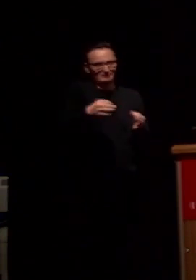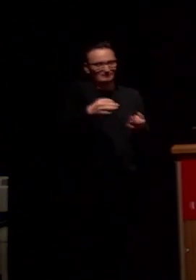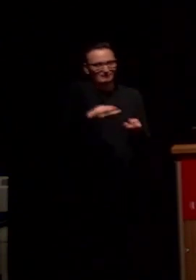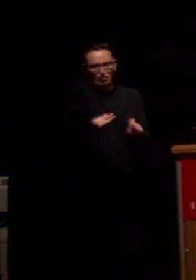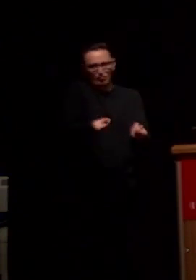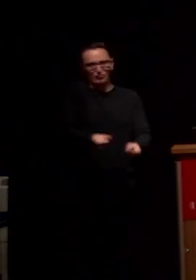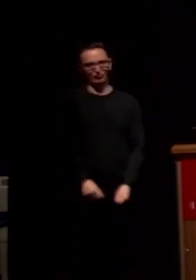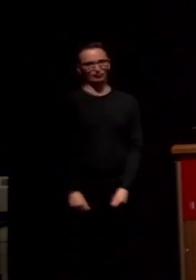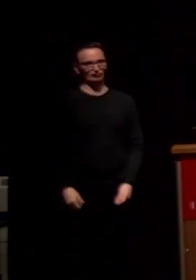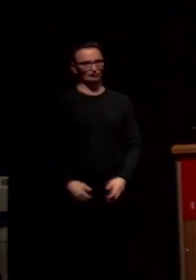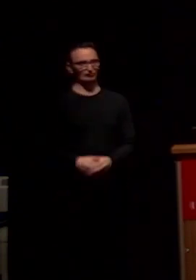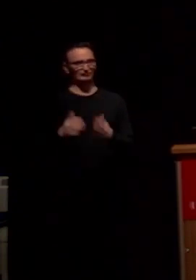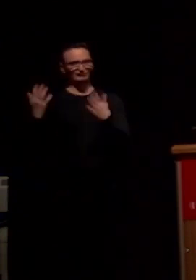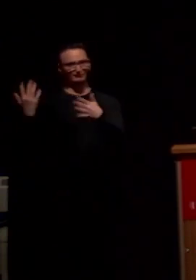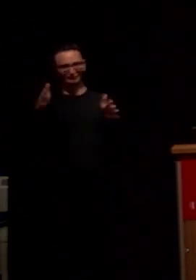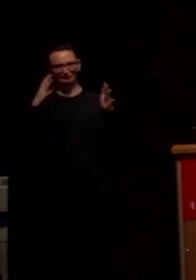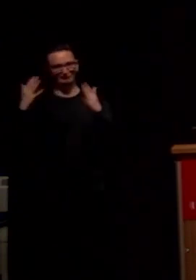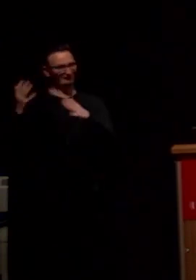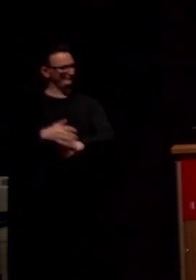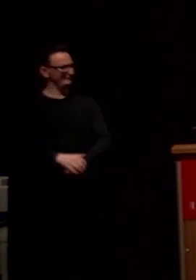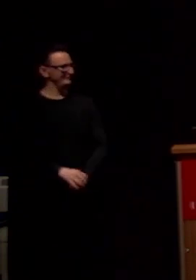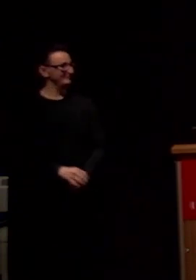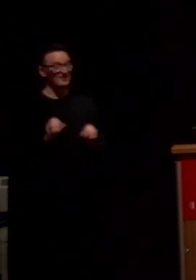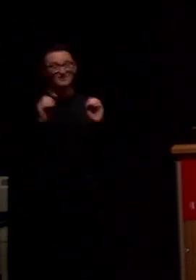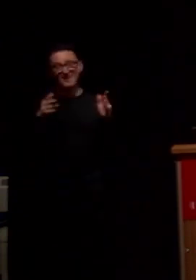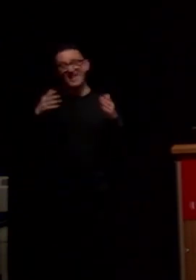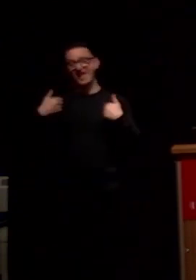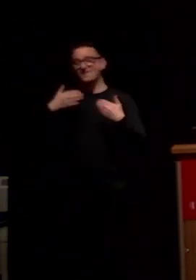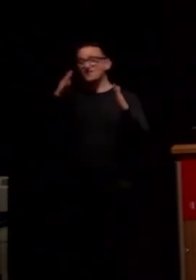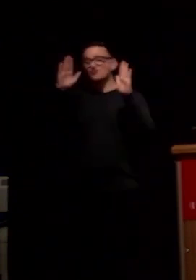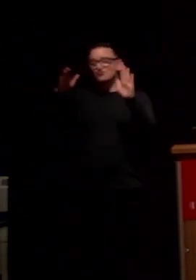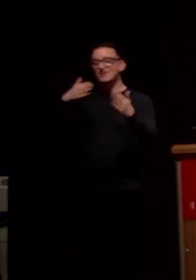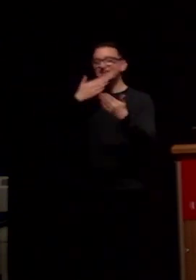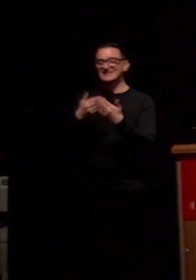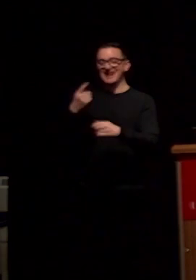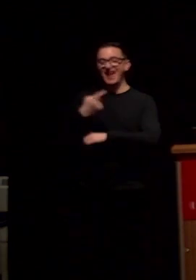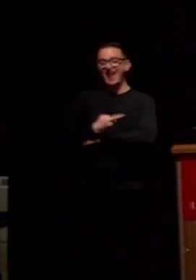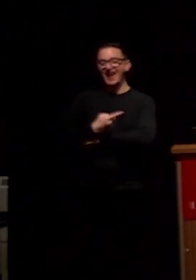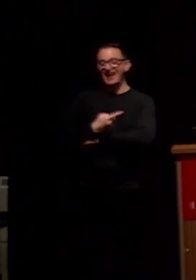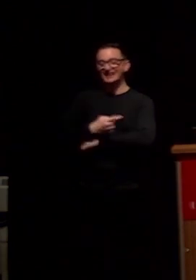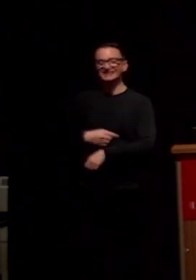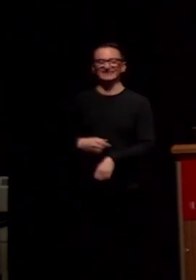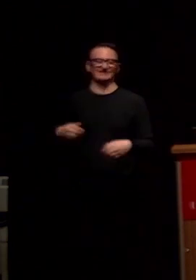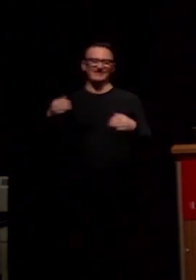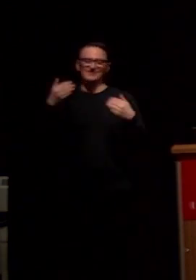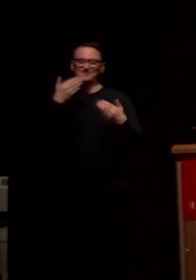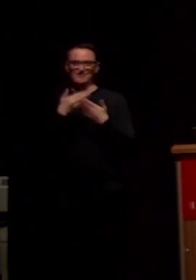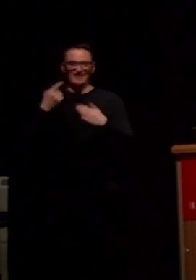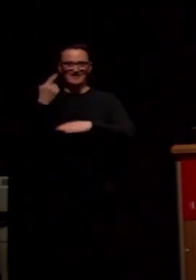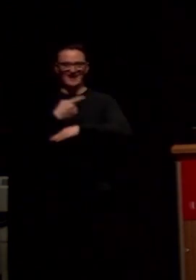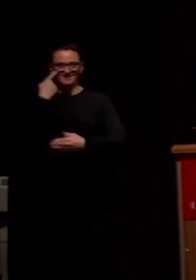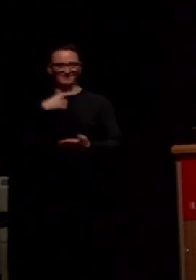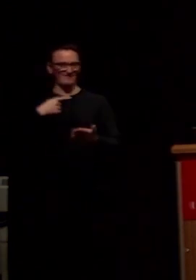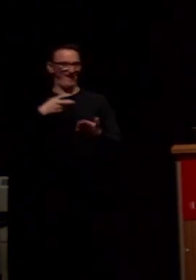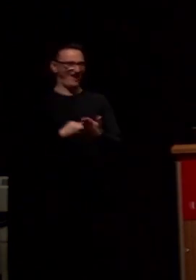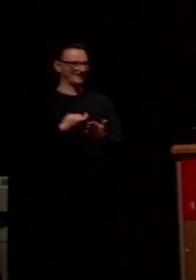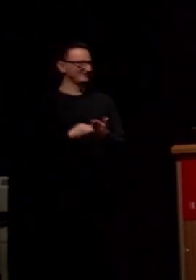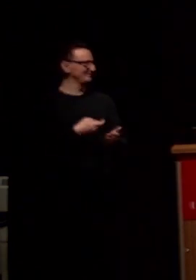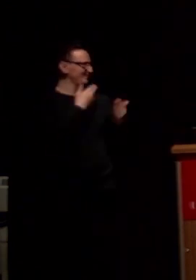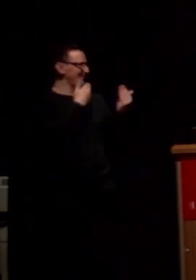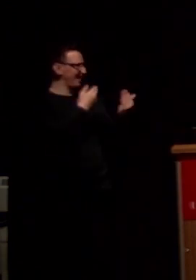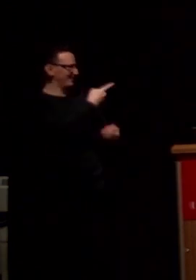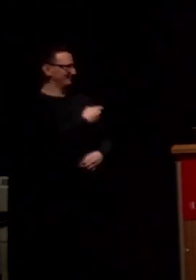Anyway. Take care. Everyone have a great day. It's a great day for hockey. Thanks for being with us, Anthony.